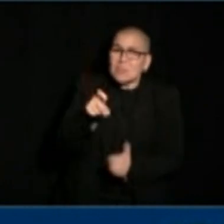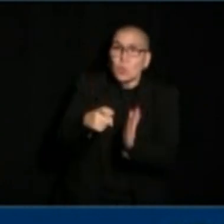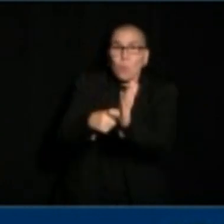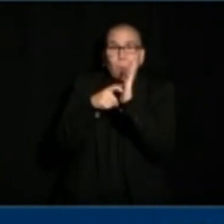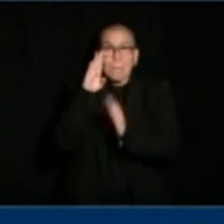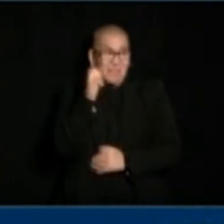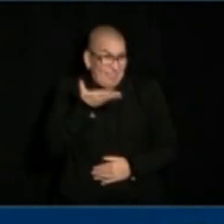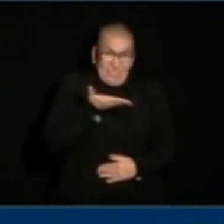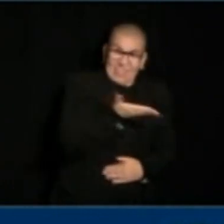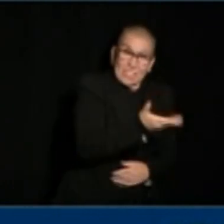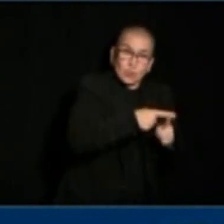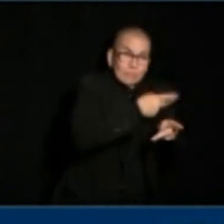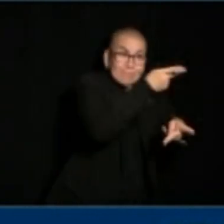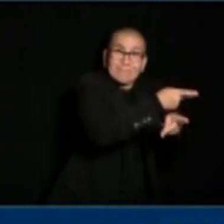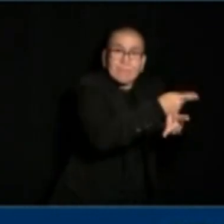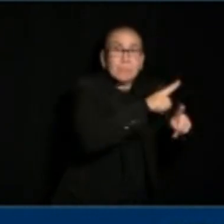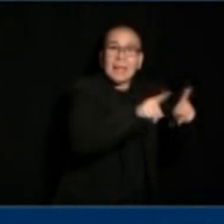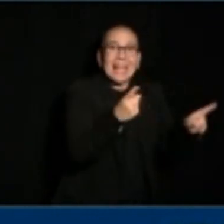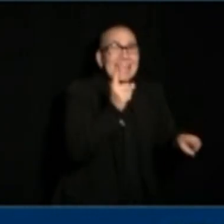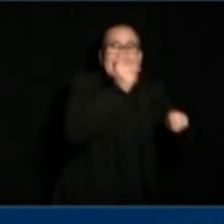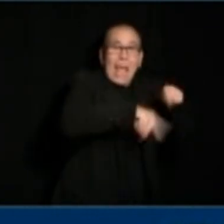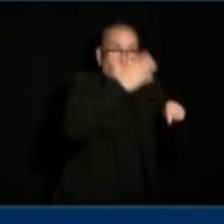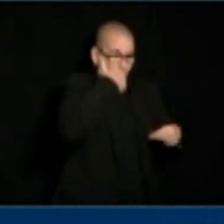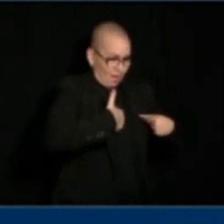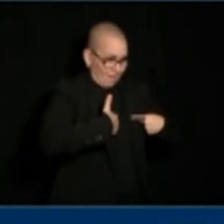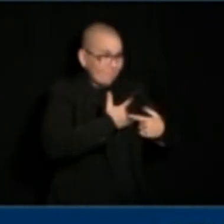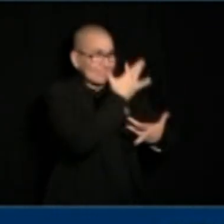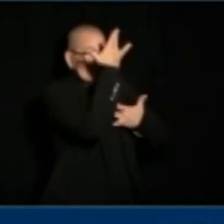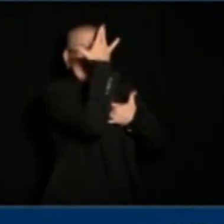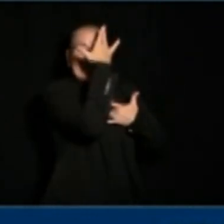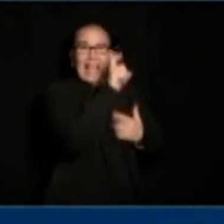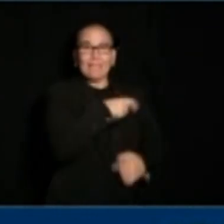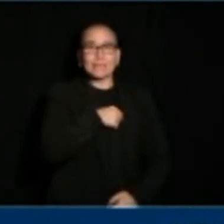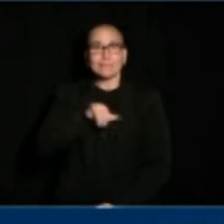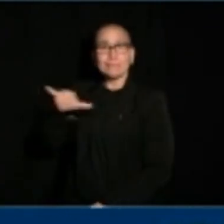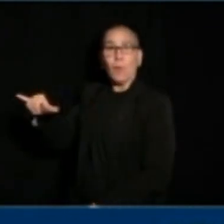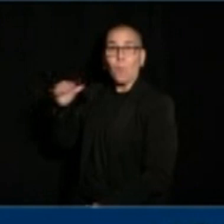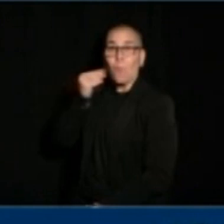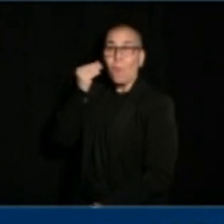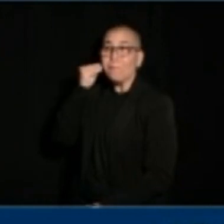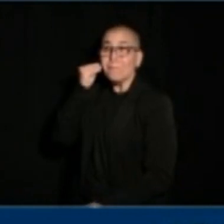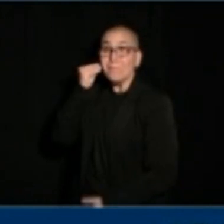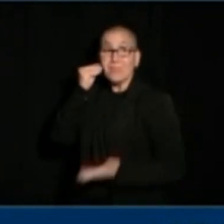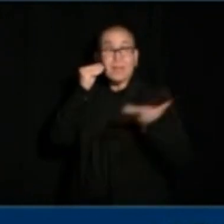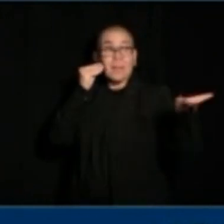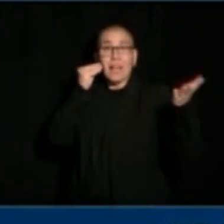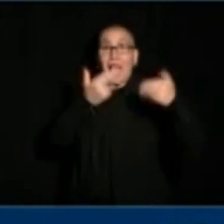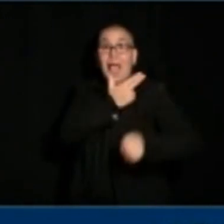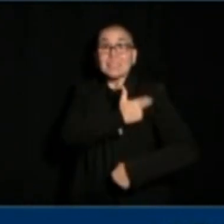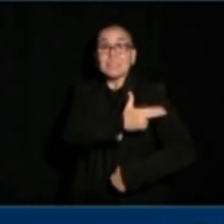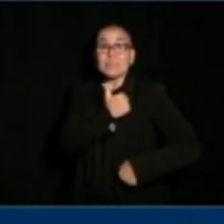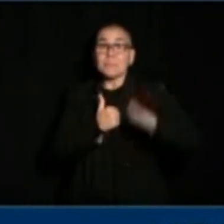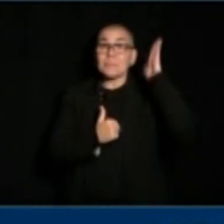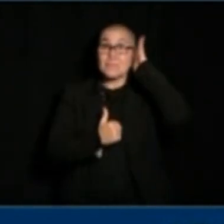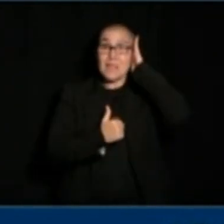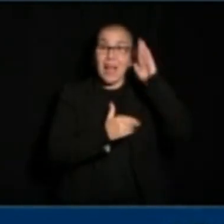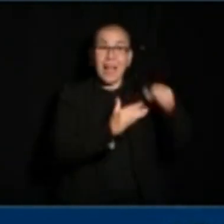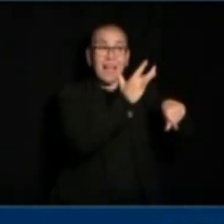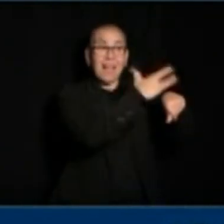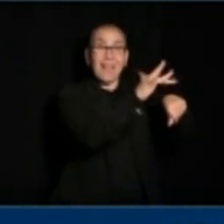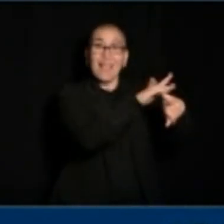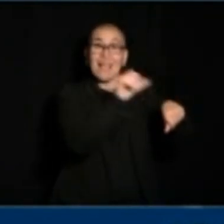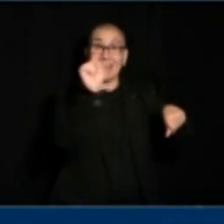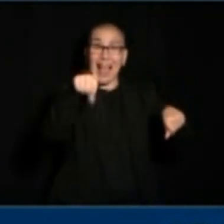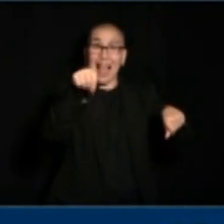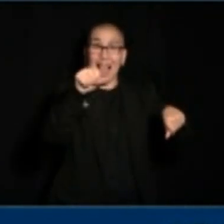themselves can't deliver that. Hospital beds might be open, but we need to make sure we have the providers to give the care.